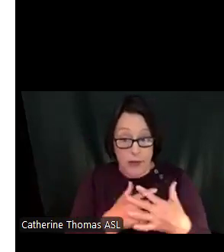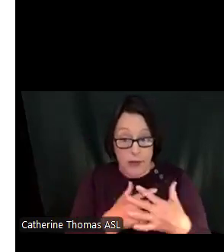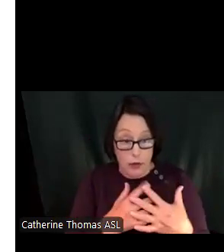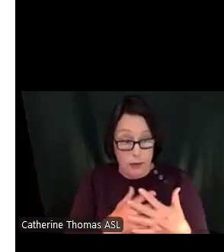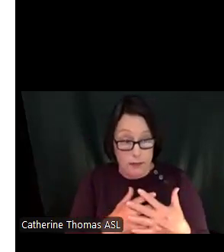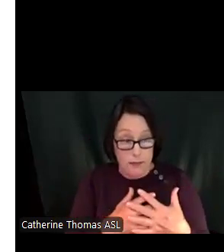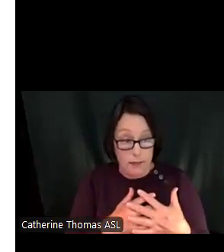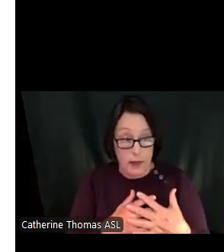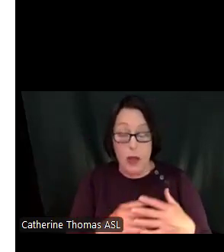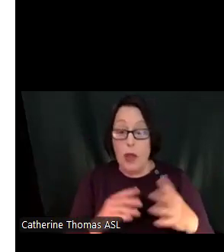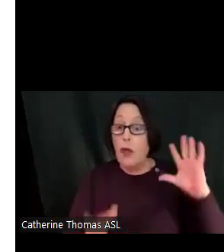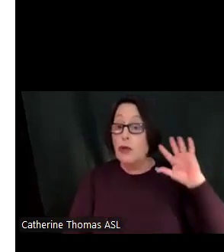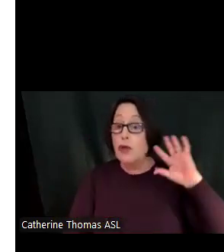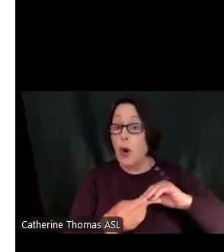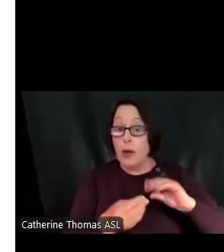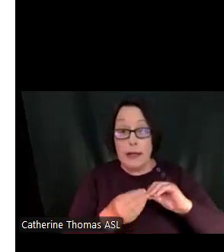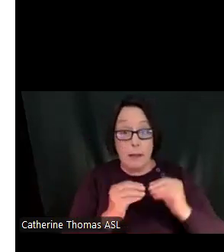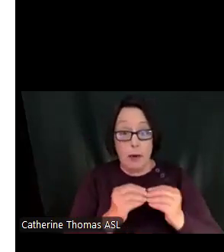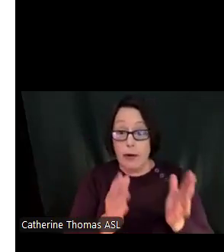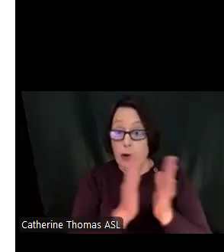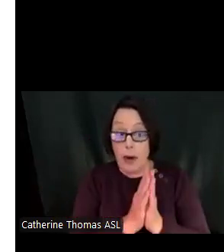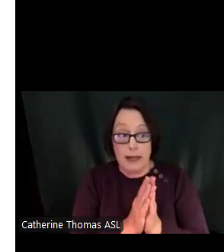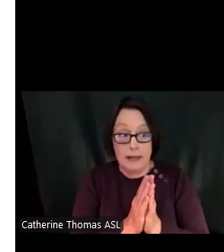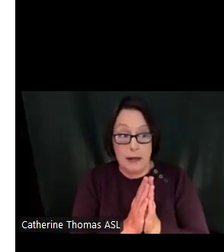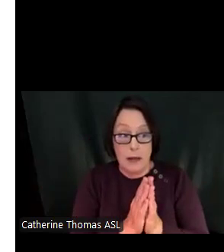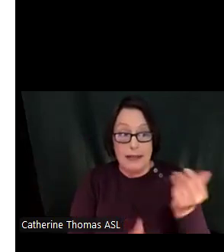Total requests occurred for this time period was